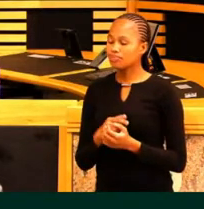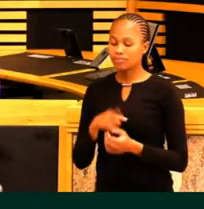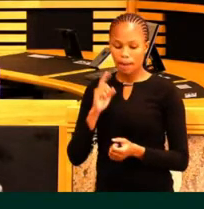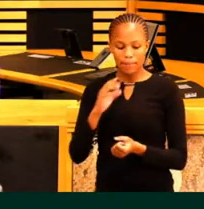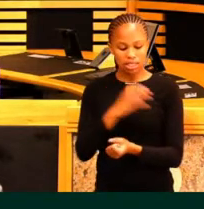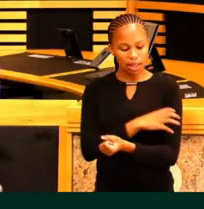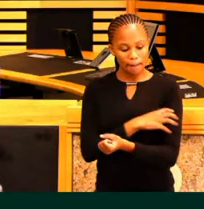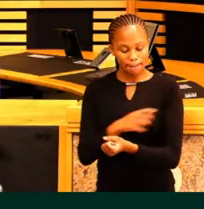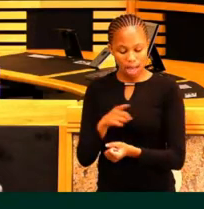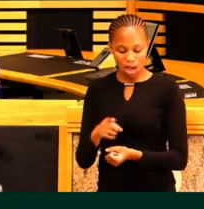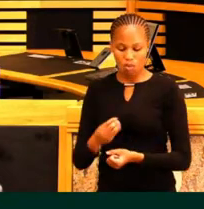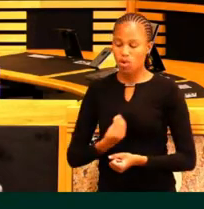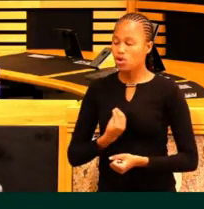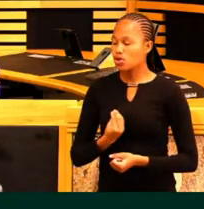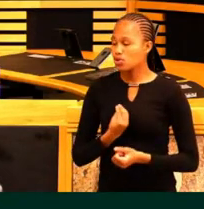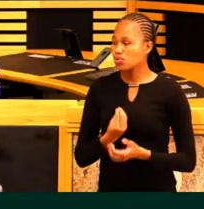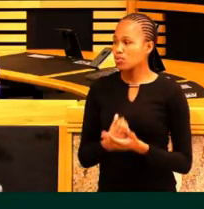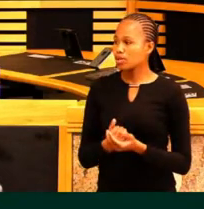the youth